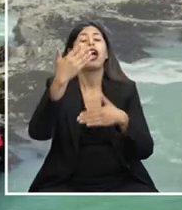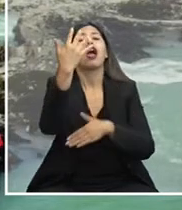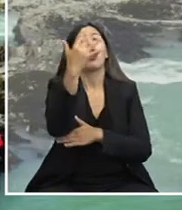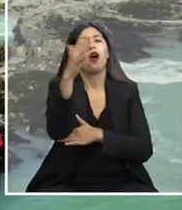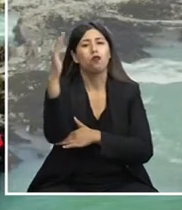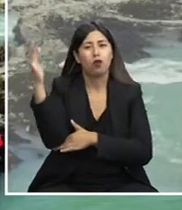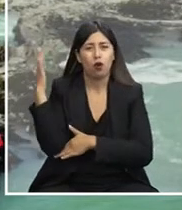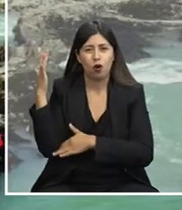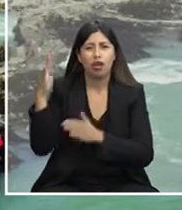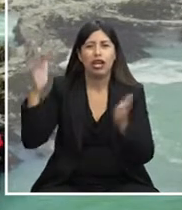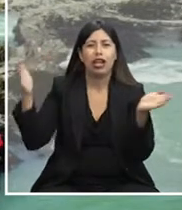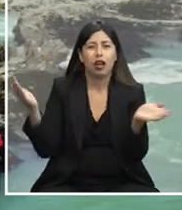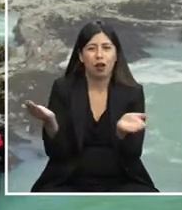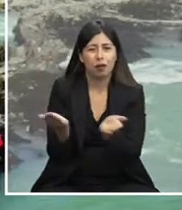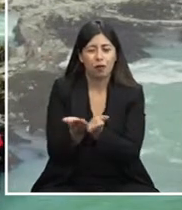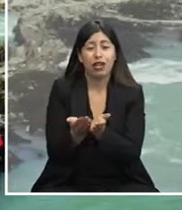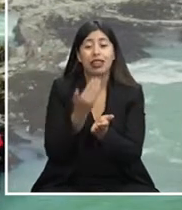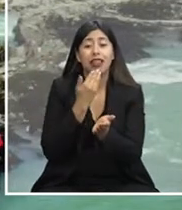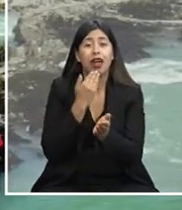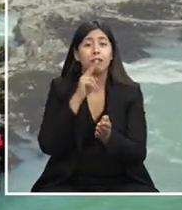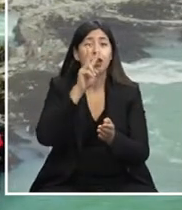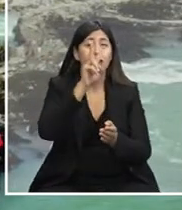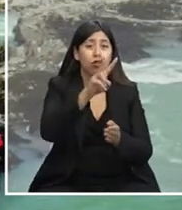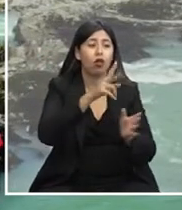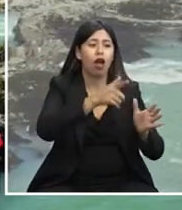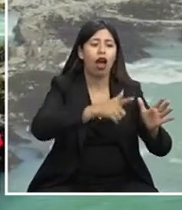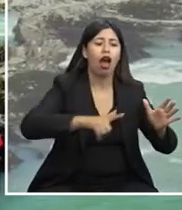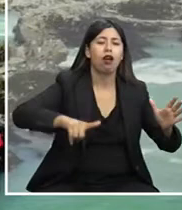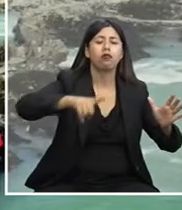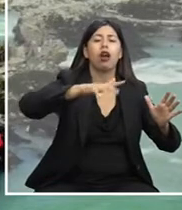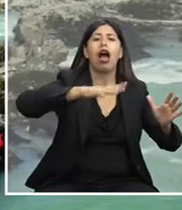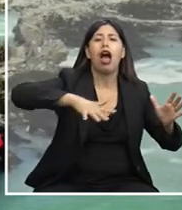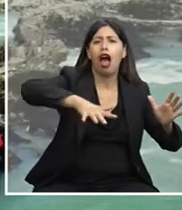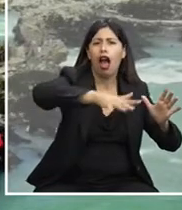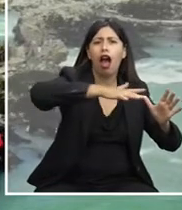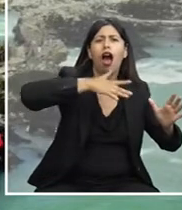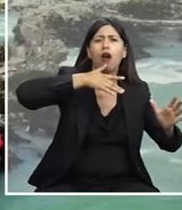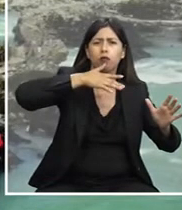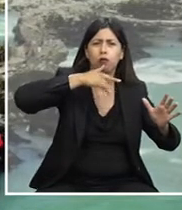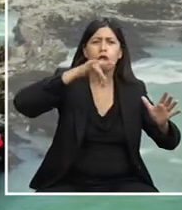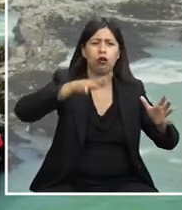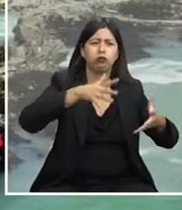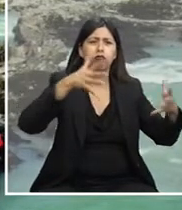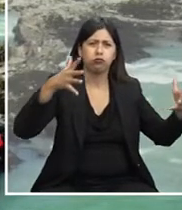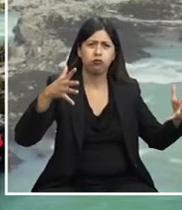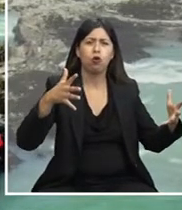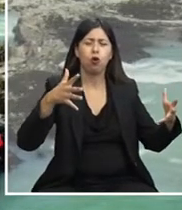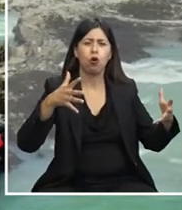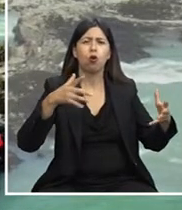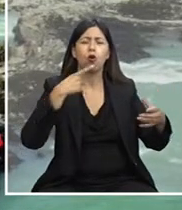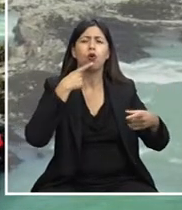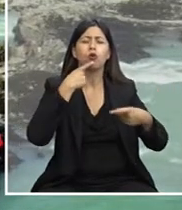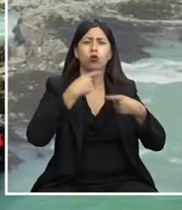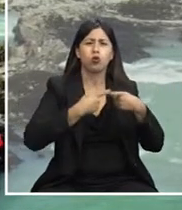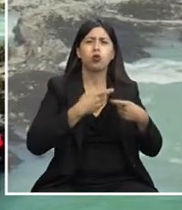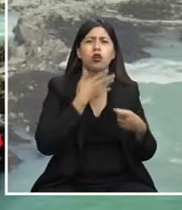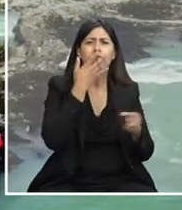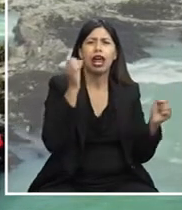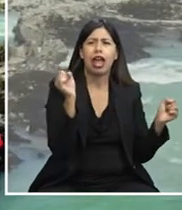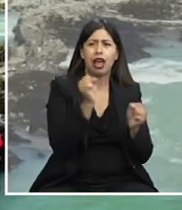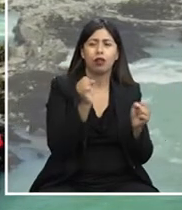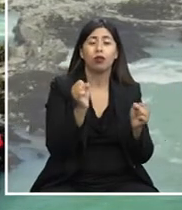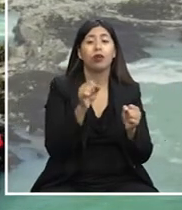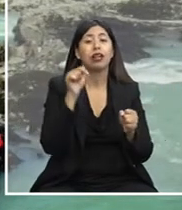large amounts of ice. And this is the Rio Neff here in Chile and Patagonia. And you can see that river is very cloudy. And that's from all the